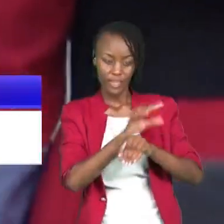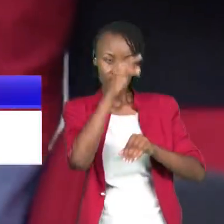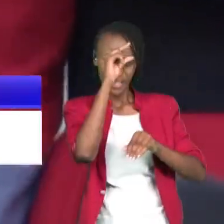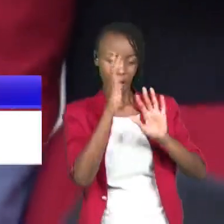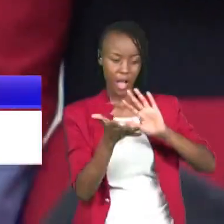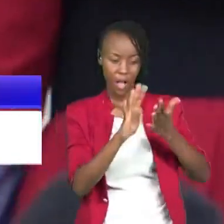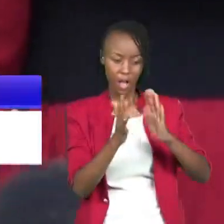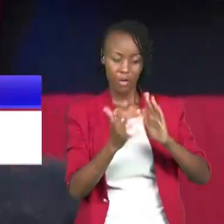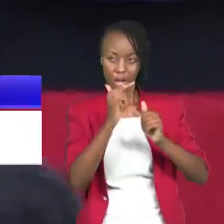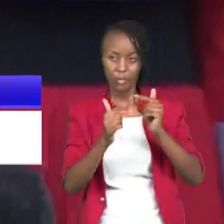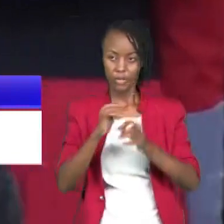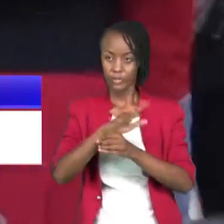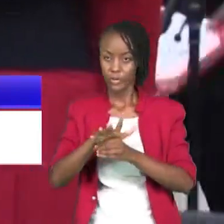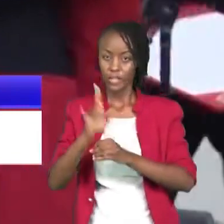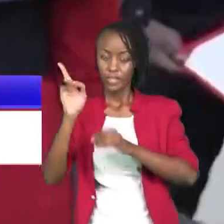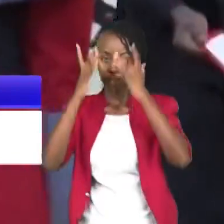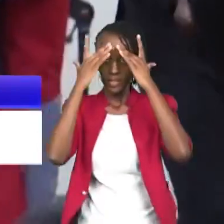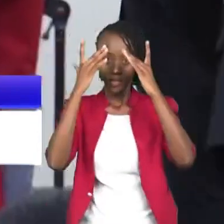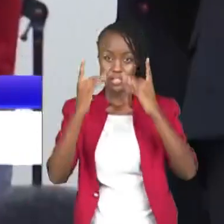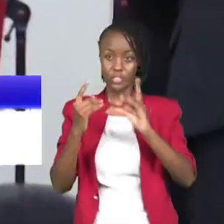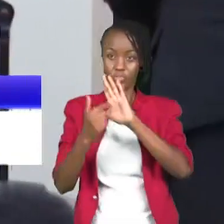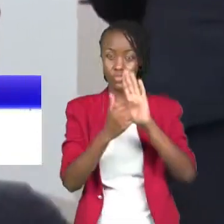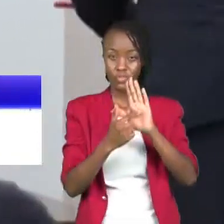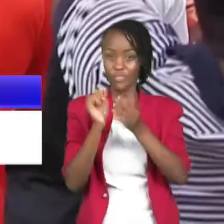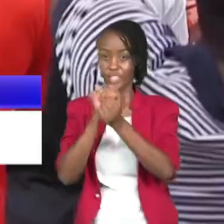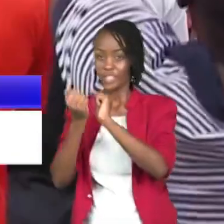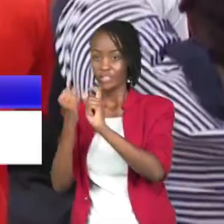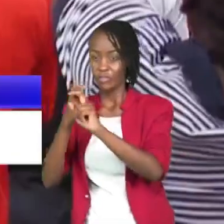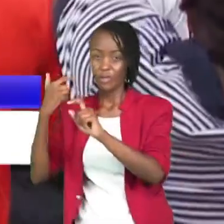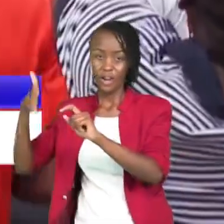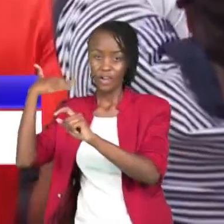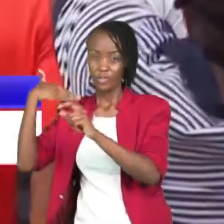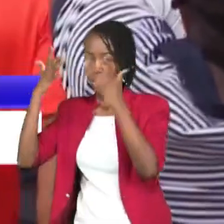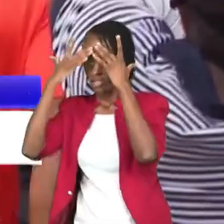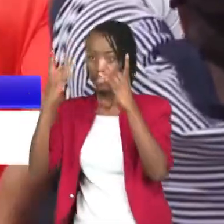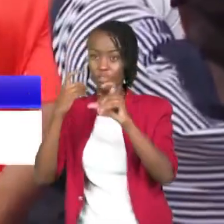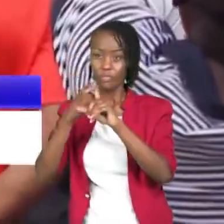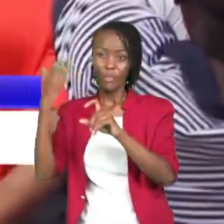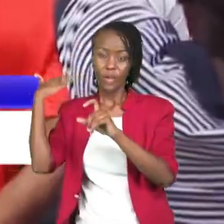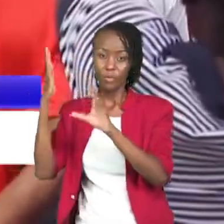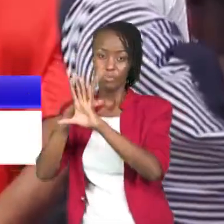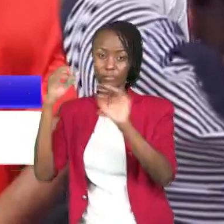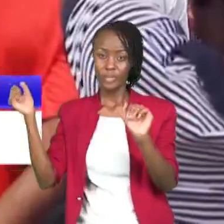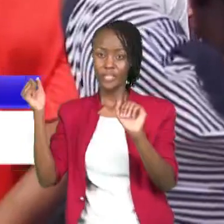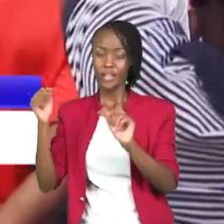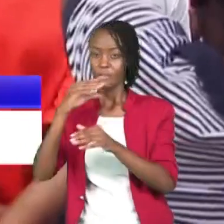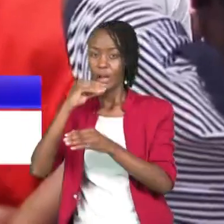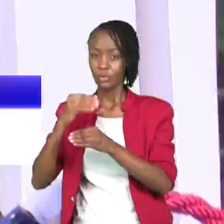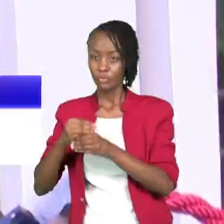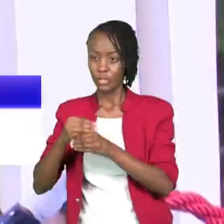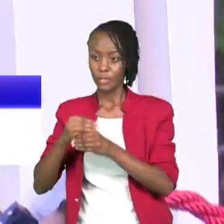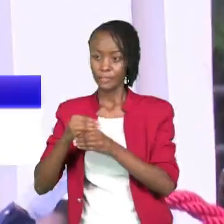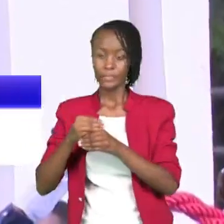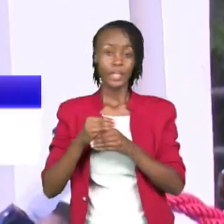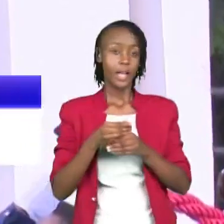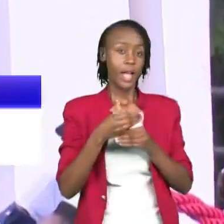pandemic in the country, a move seen as a shift from the hardline position taken by her predecessor, the late President John Magufuli.